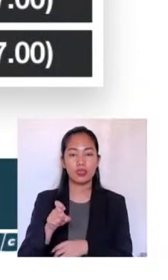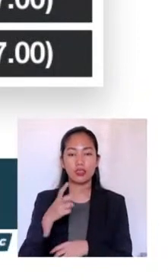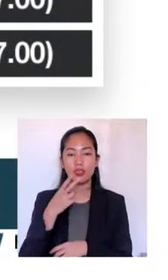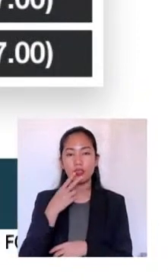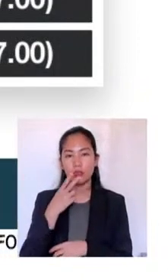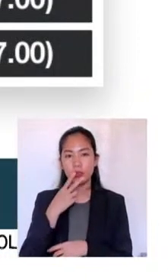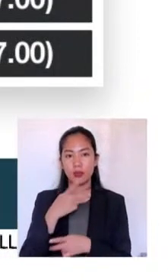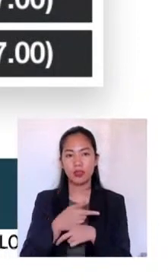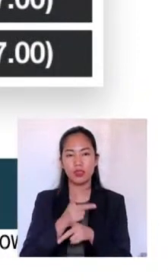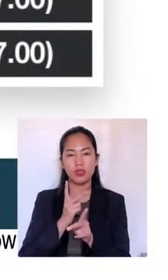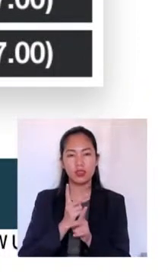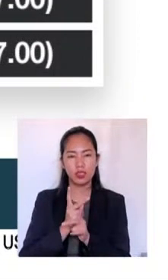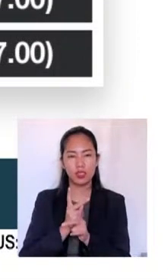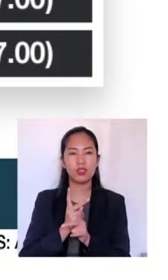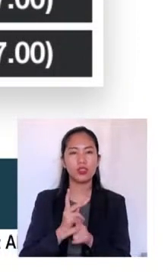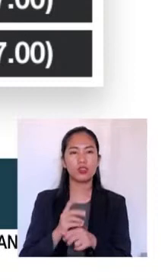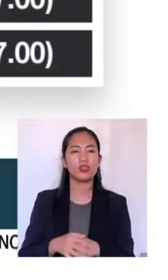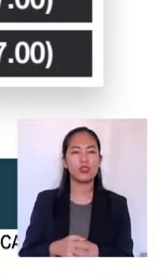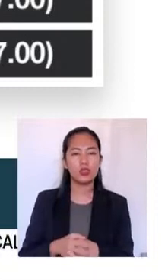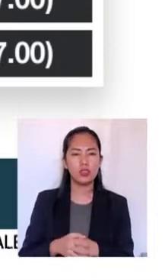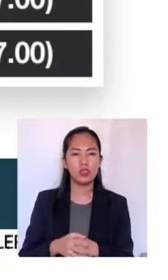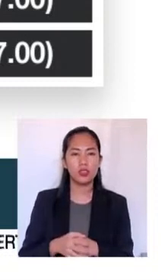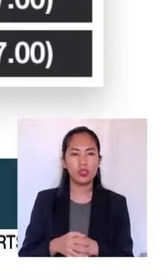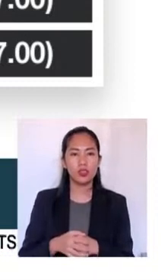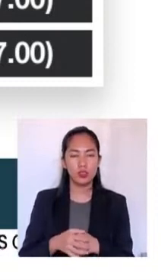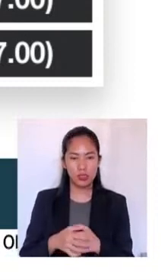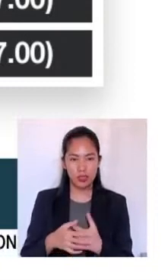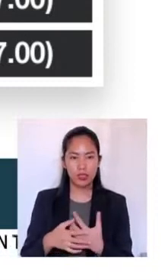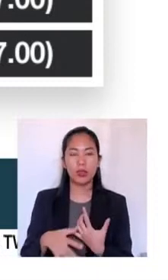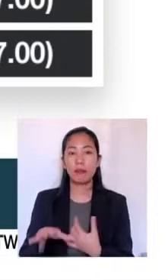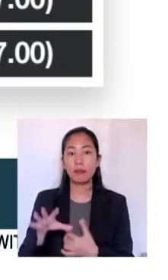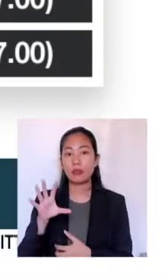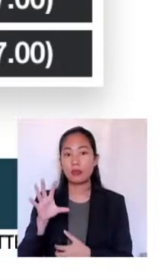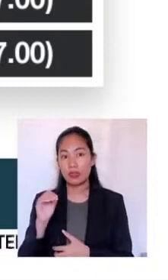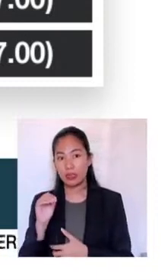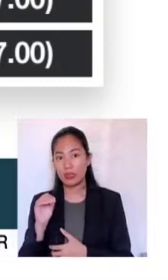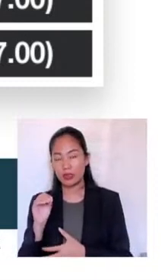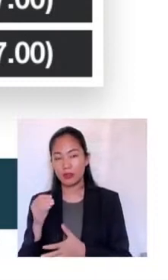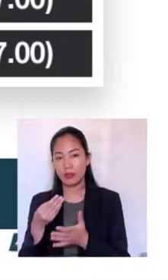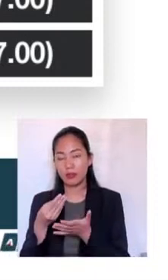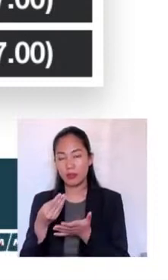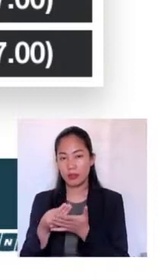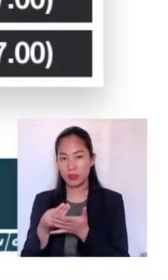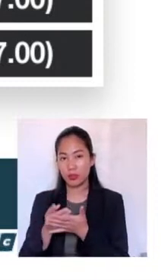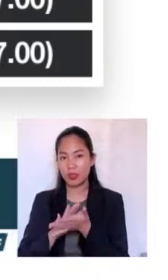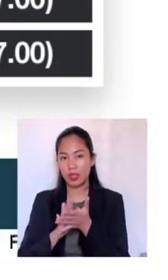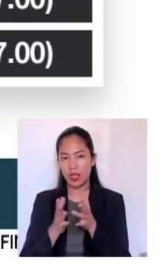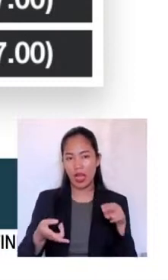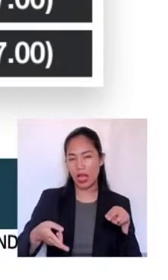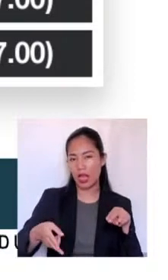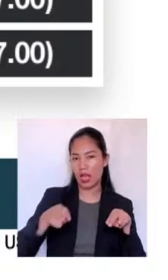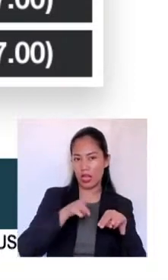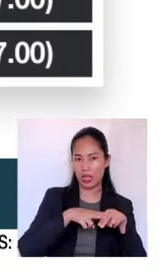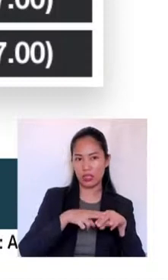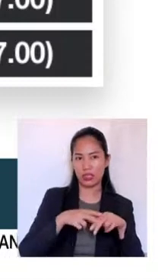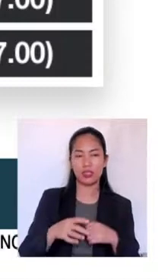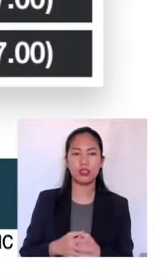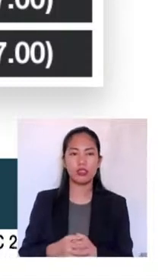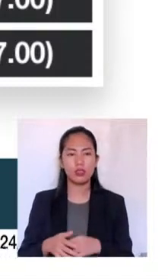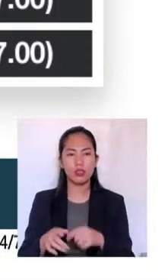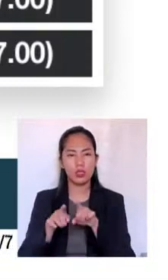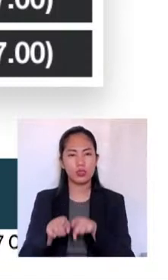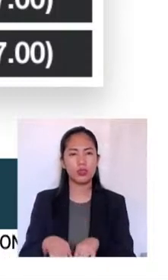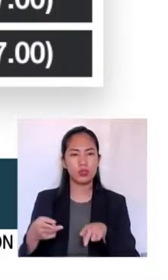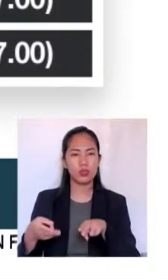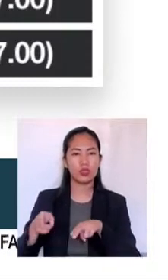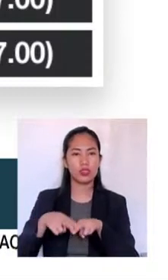pack this 2022 from 50 pesos per pack last year. The taxes on heated tobacco products also increased to 30